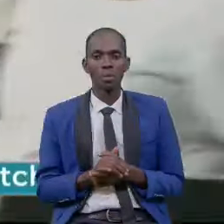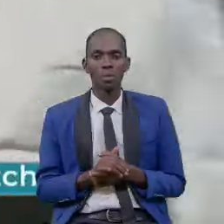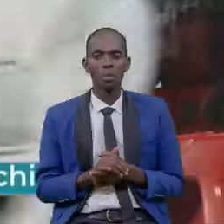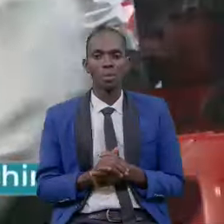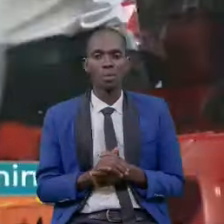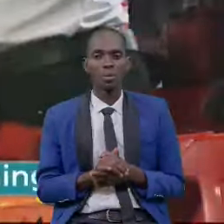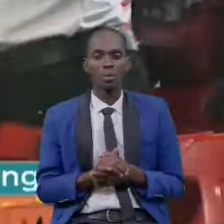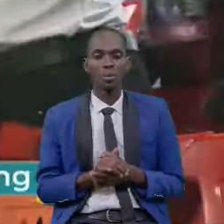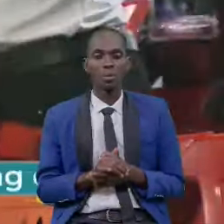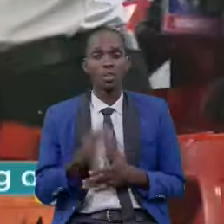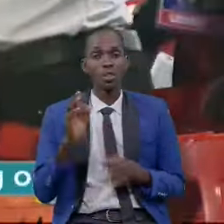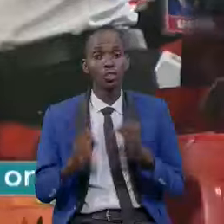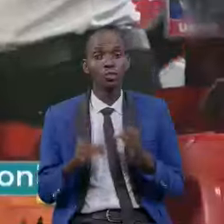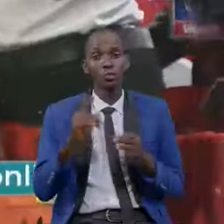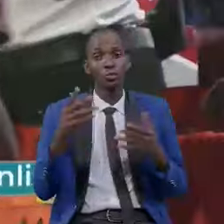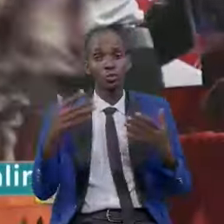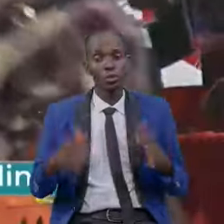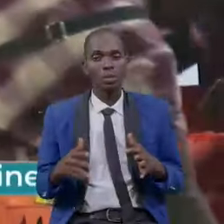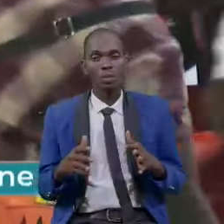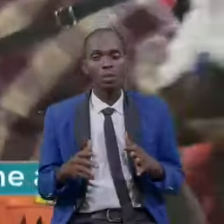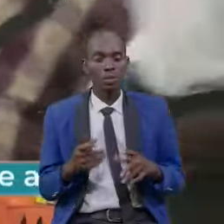Once we are through, you go to another person.